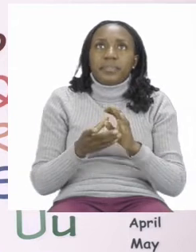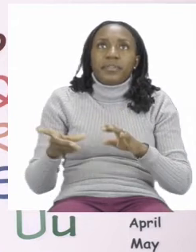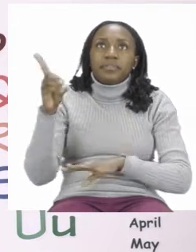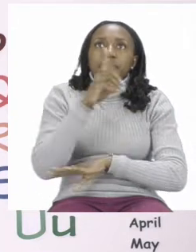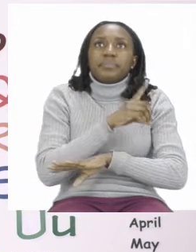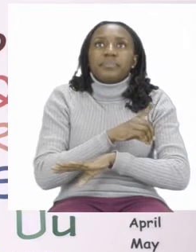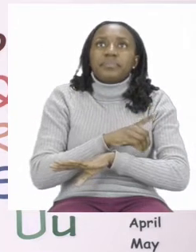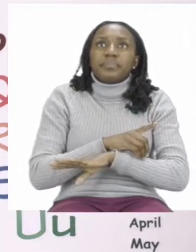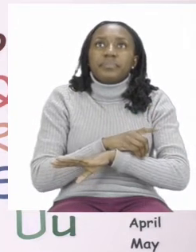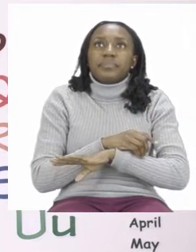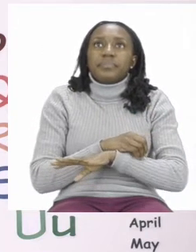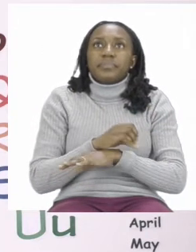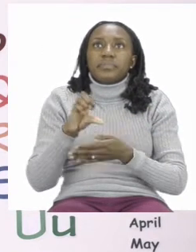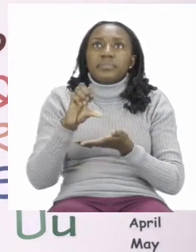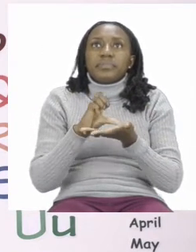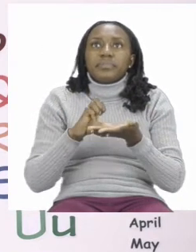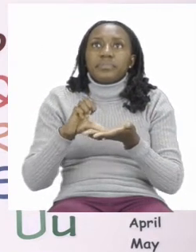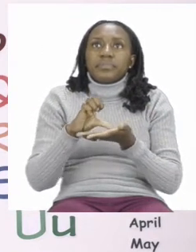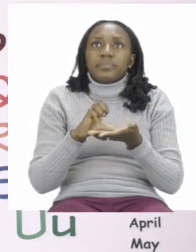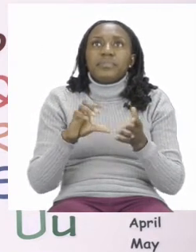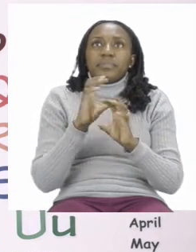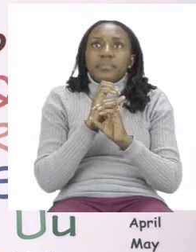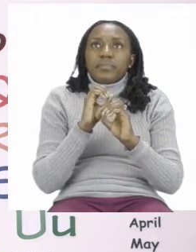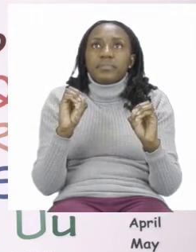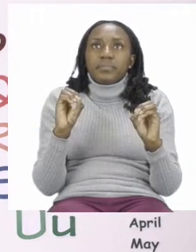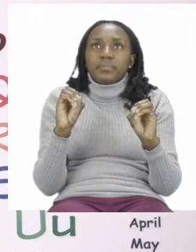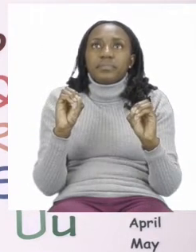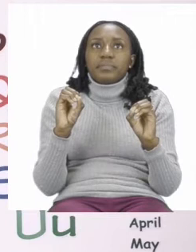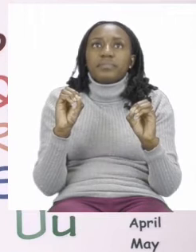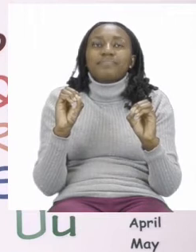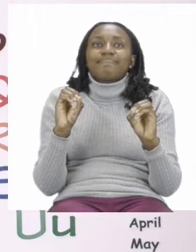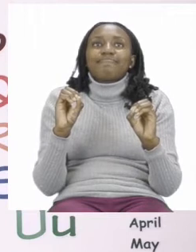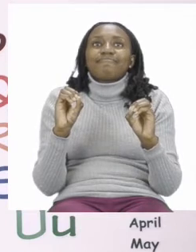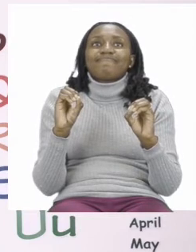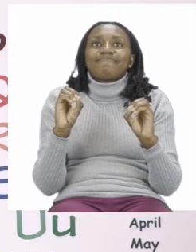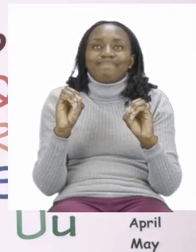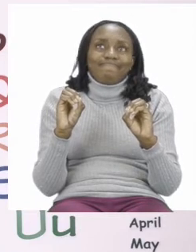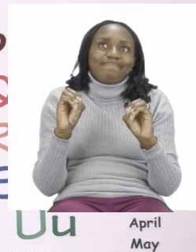Sanitize every day, so the germs can stay